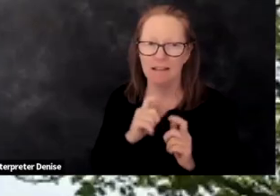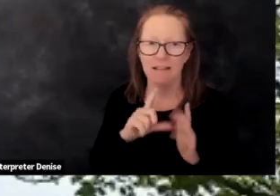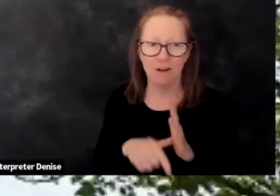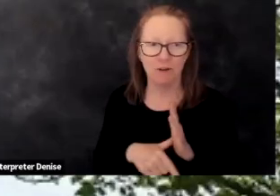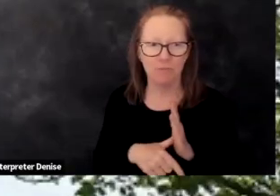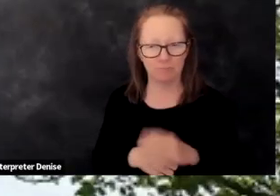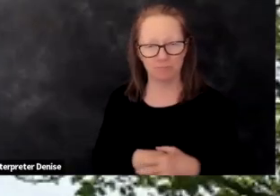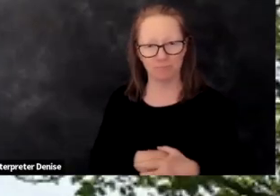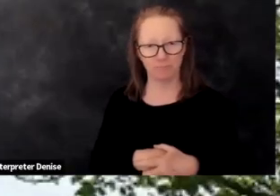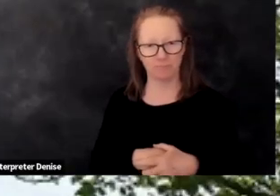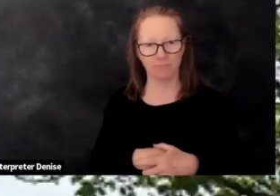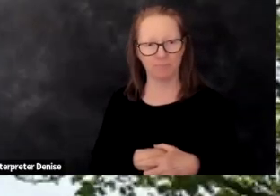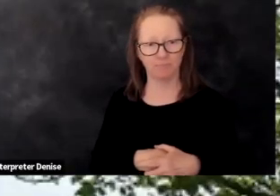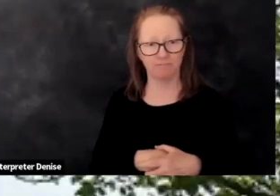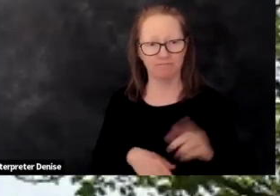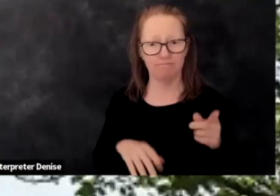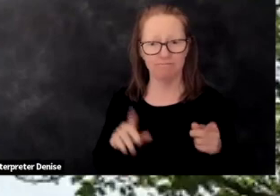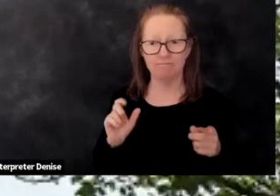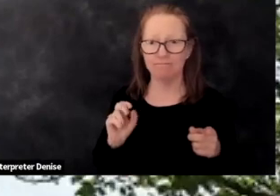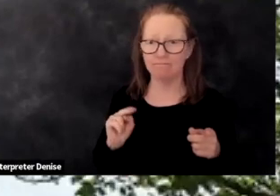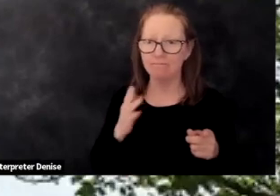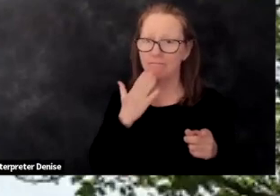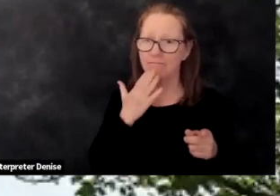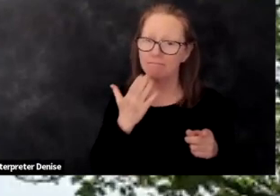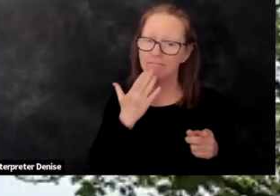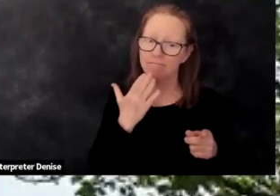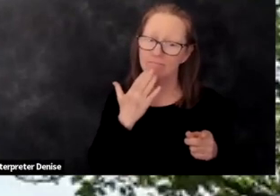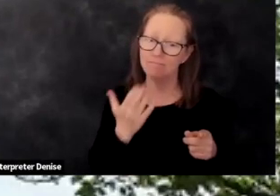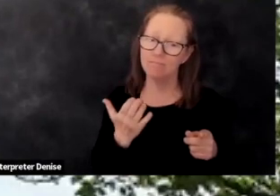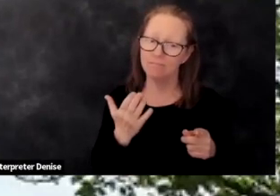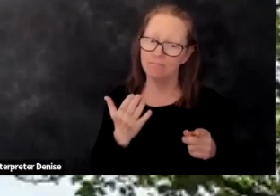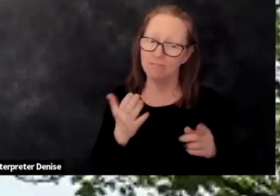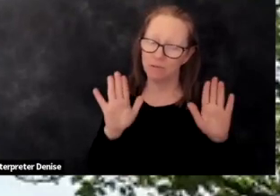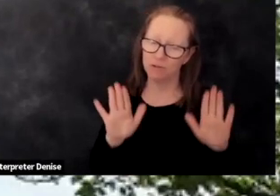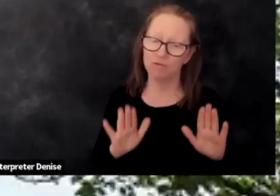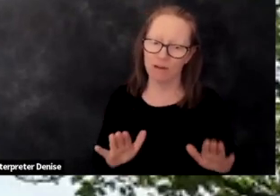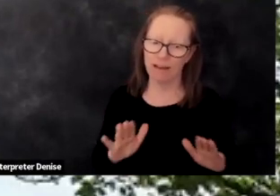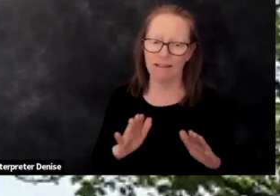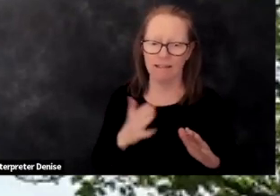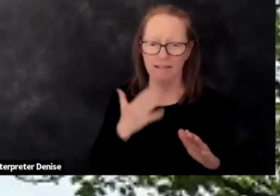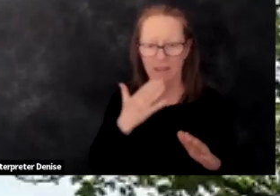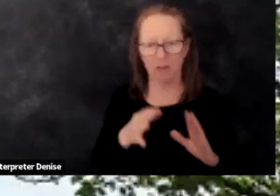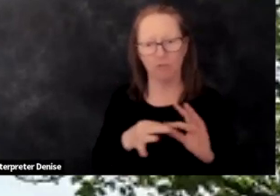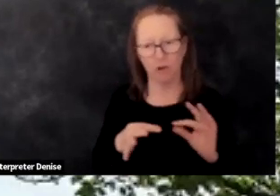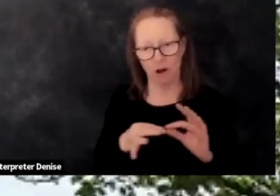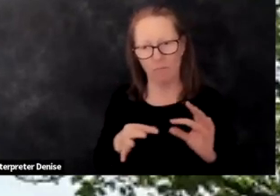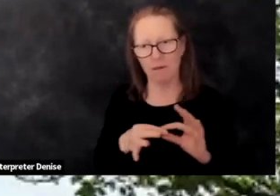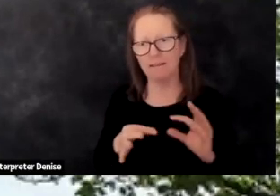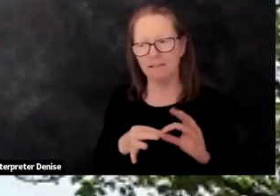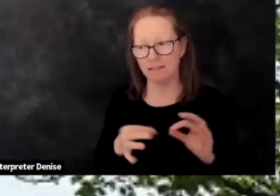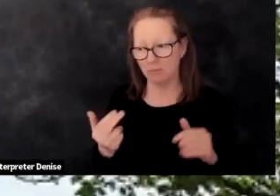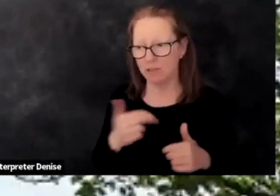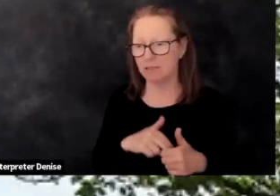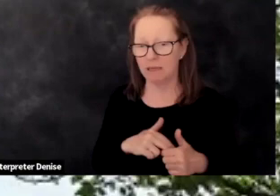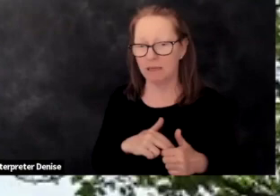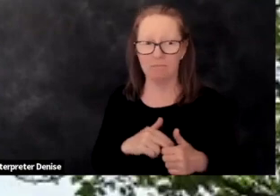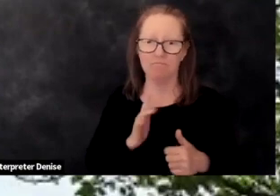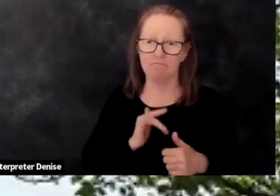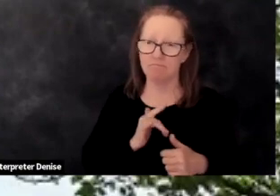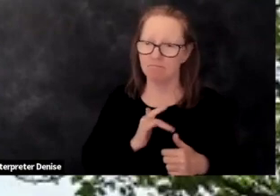Please do, Clifton. That was great. Thank you so much for participating tonight, and thanks for the comments. Really